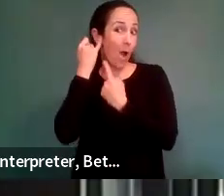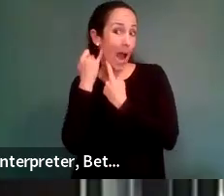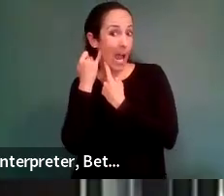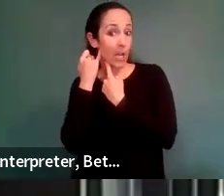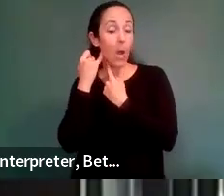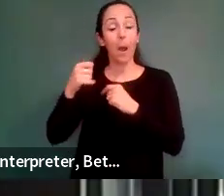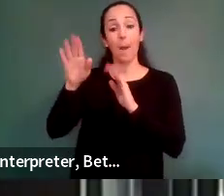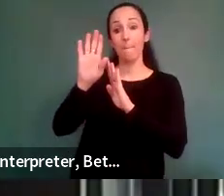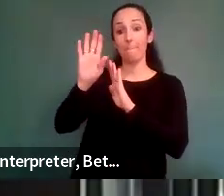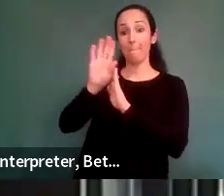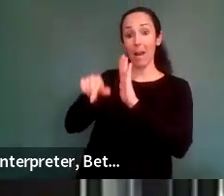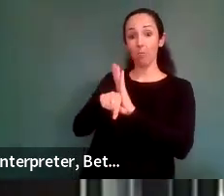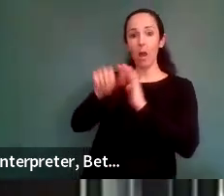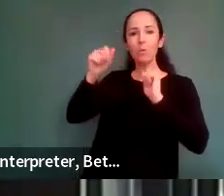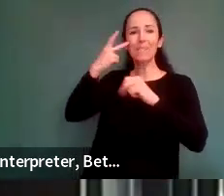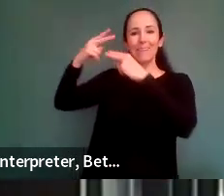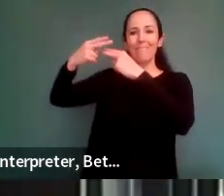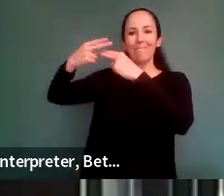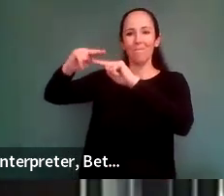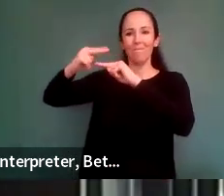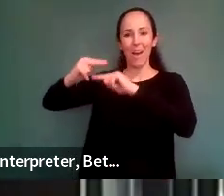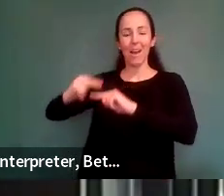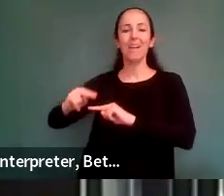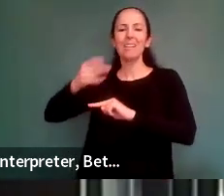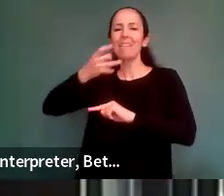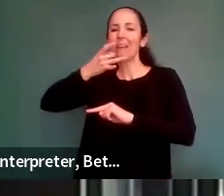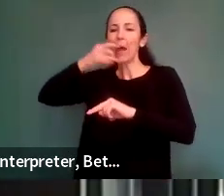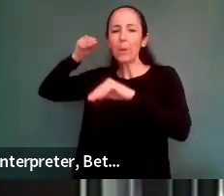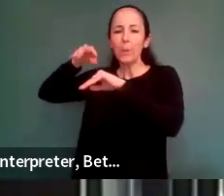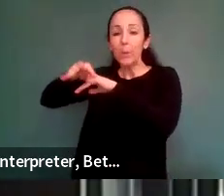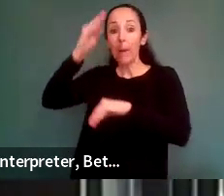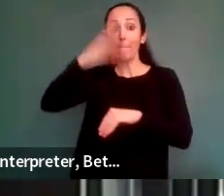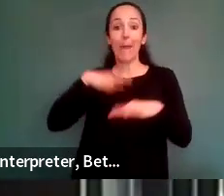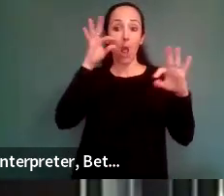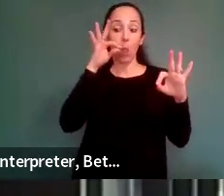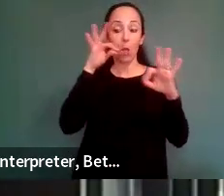sunlight filtering through. The man is looking slightly to the side, and the photo is taken from a close-up angle.